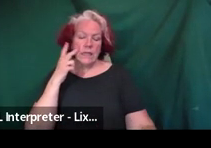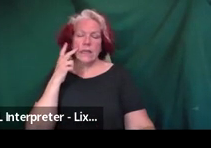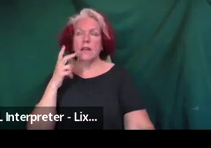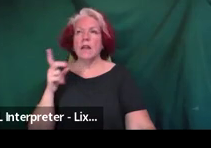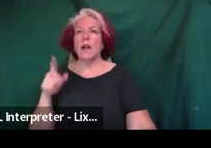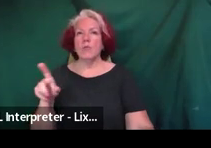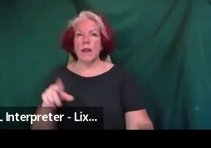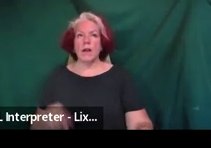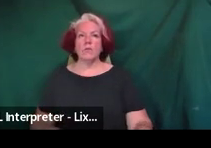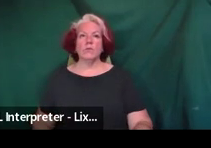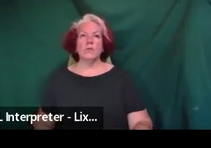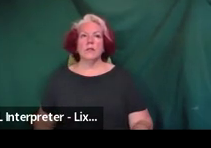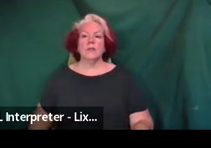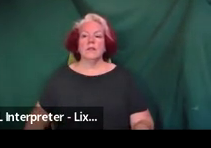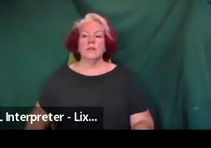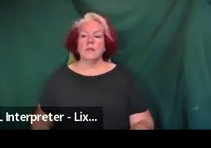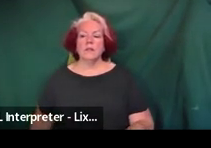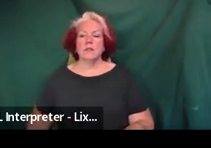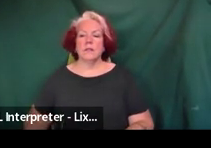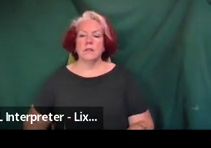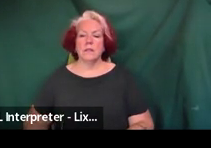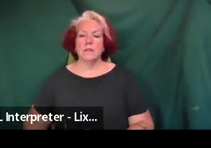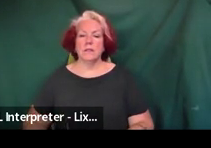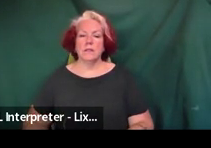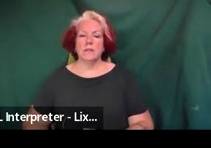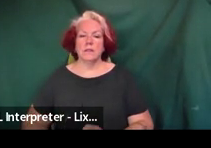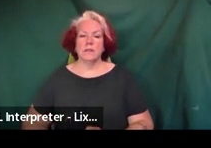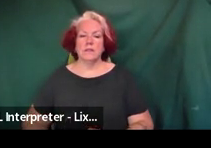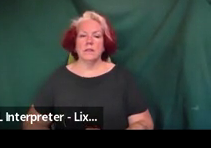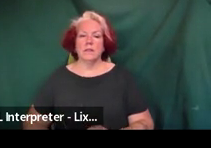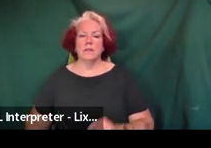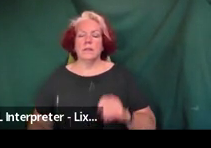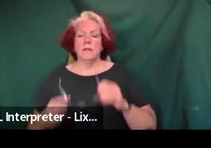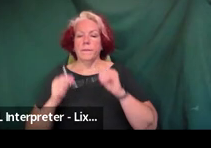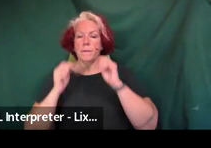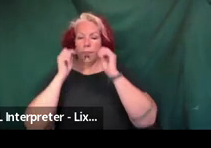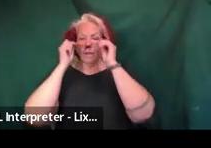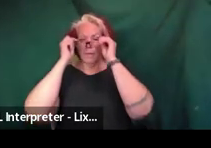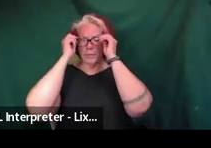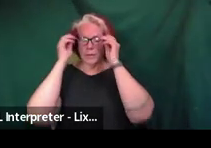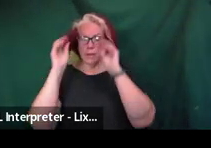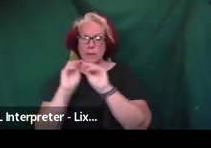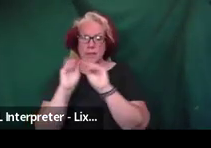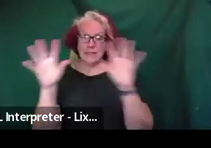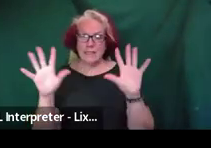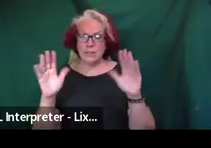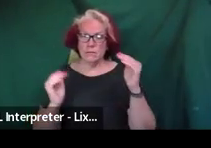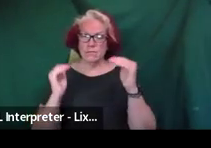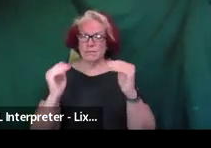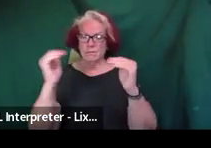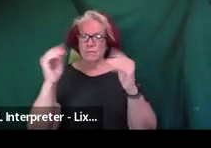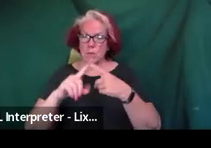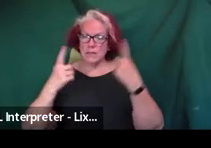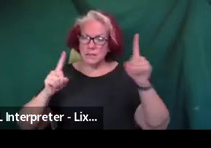around some clear benchmarks that you're gonna have to meet, and anything that's coming up that's giving you